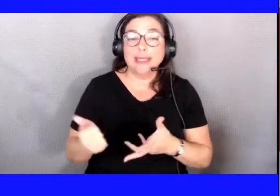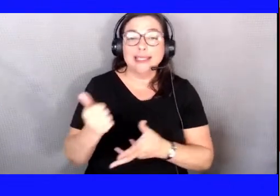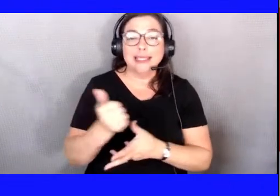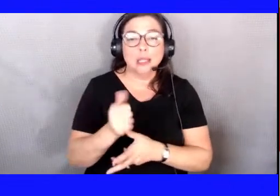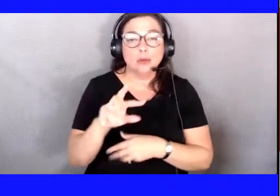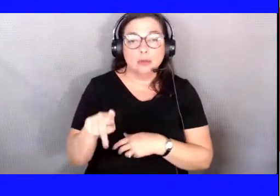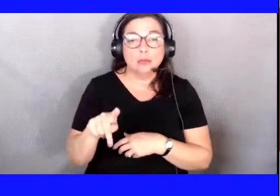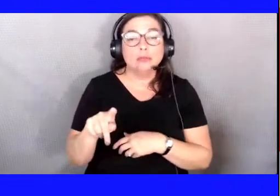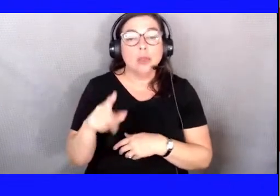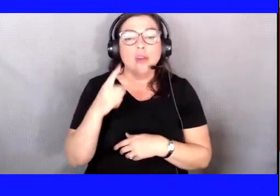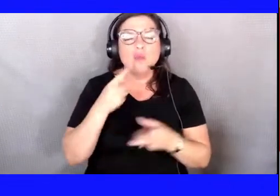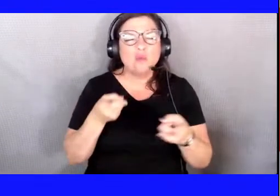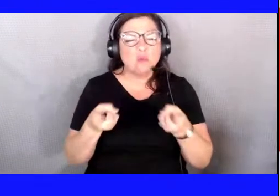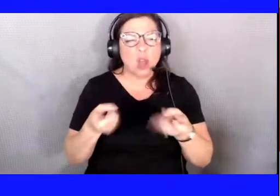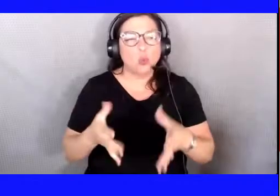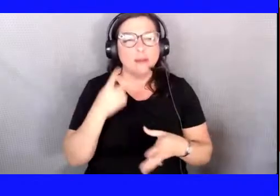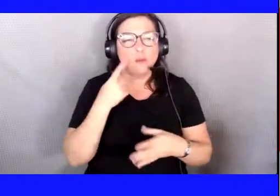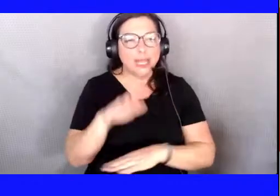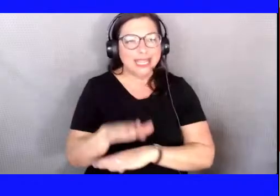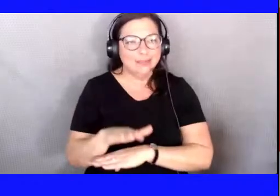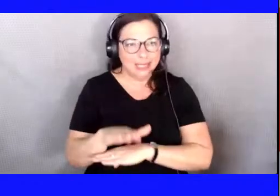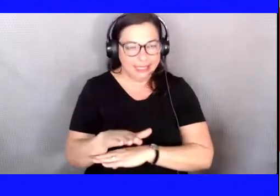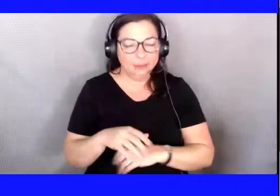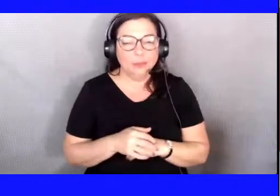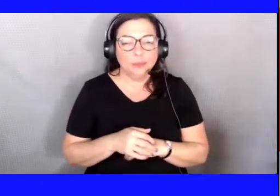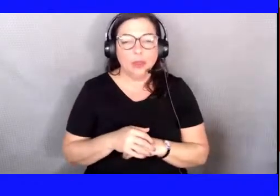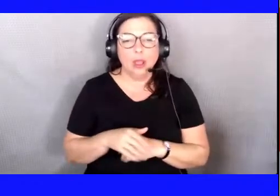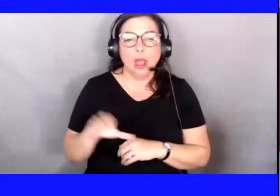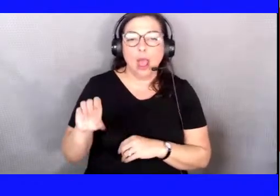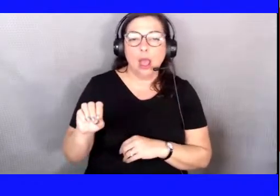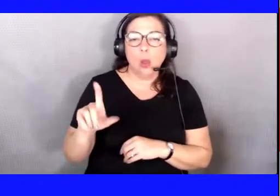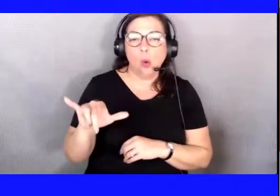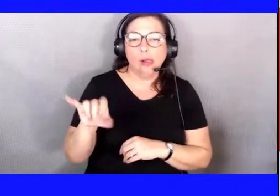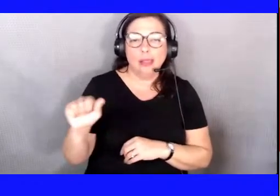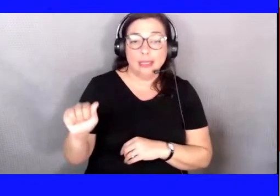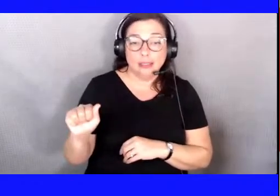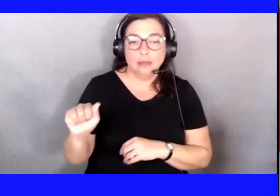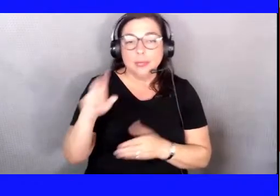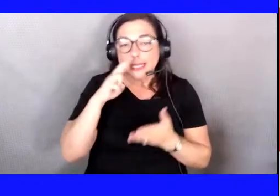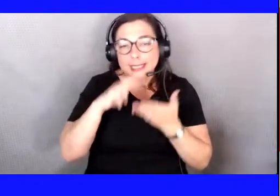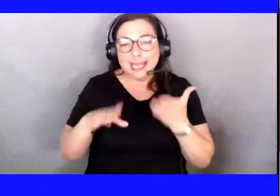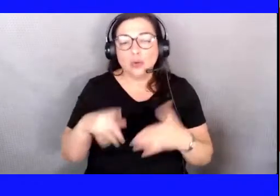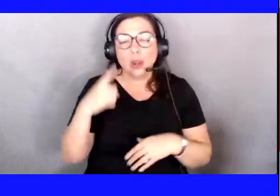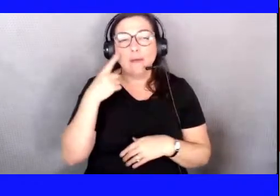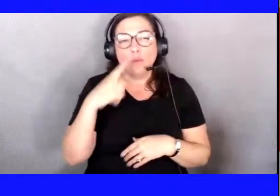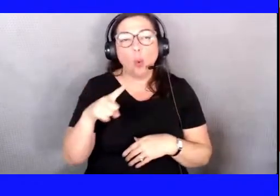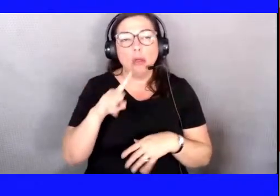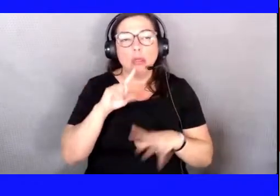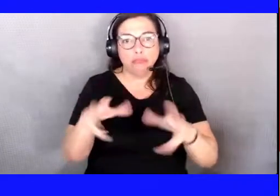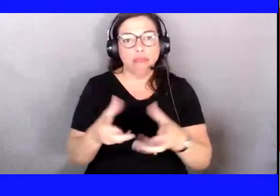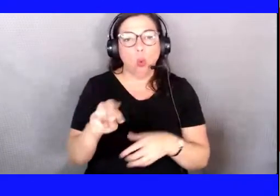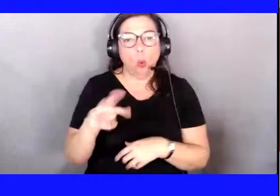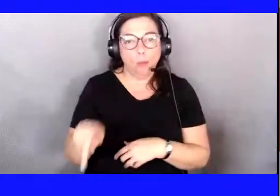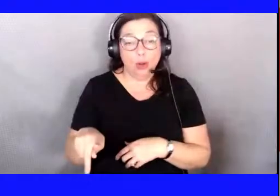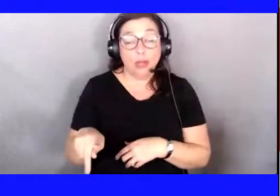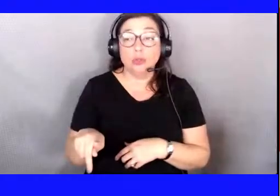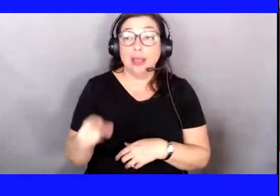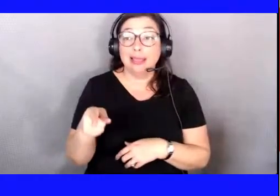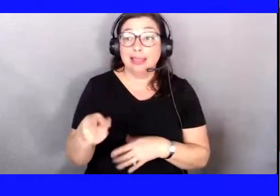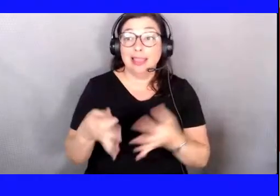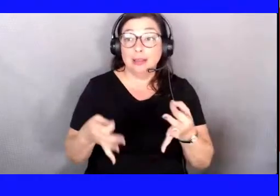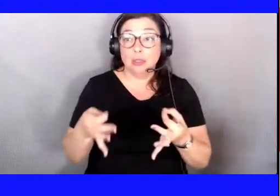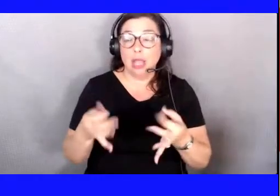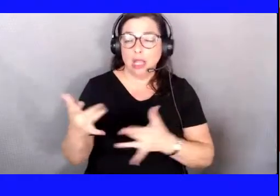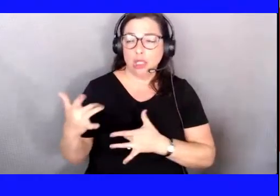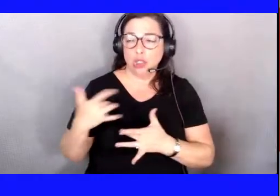and the moderator for the evening, and Colicia Hercules, Secretary of the Corporation. This hearing concerns a proposed lease